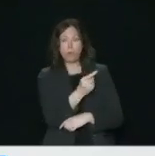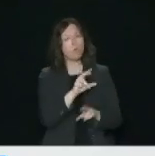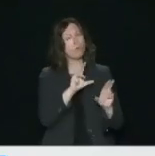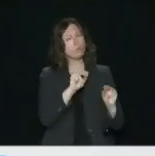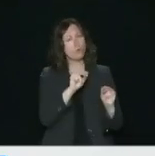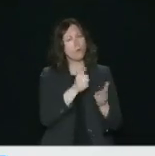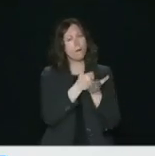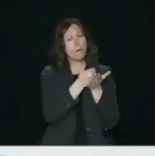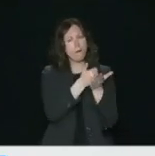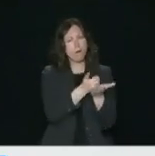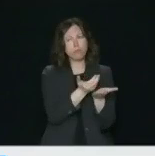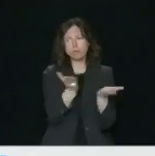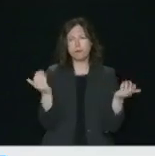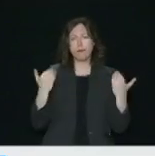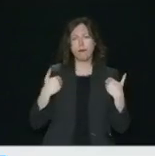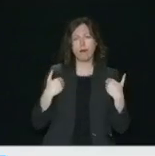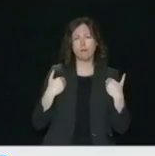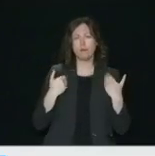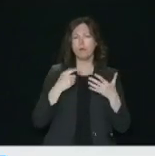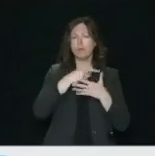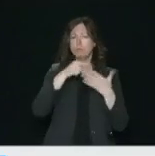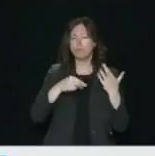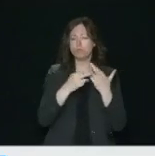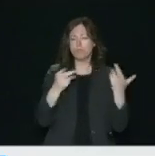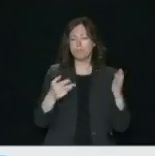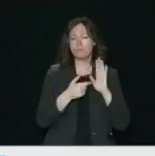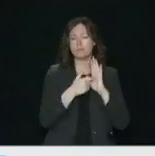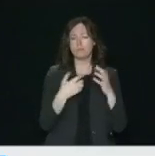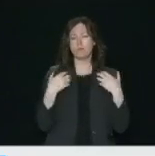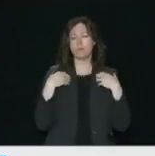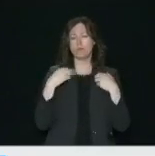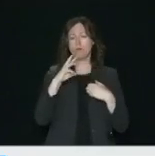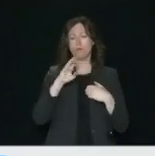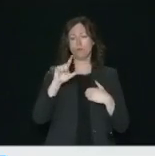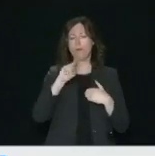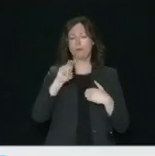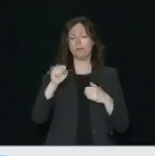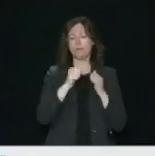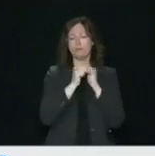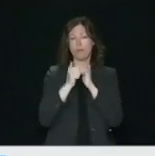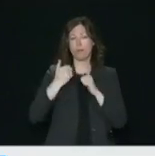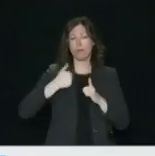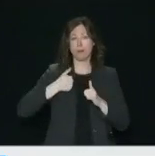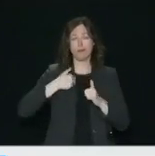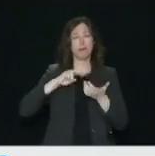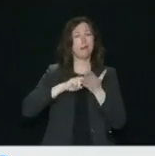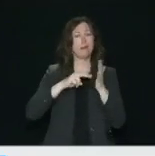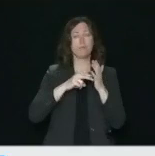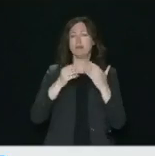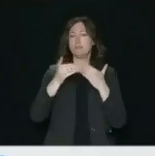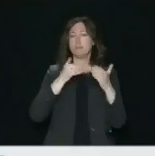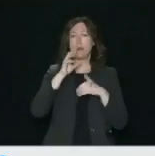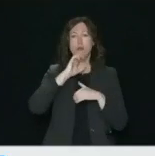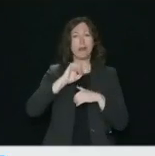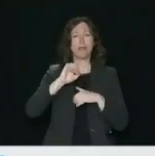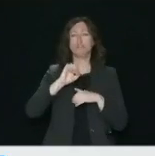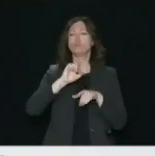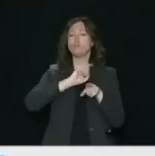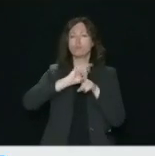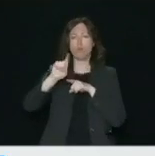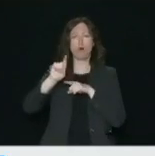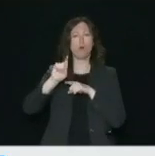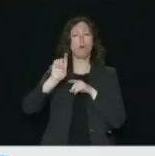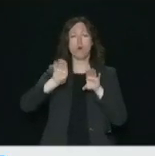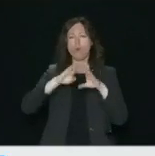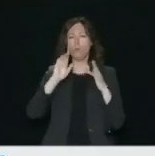booster coverage and where BA.1 has not already driven high infection rates. While evidence